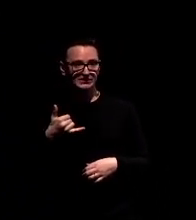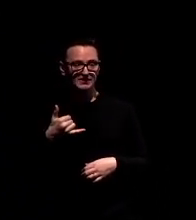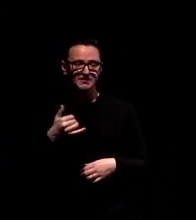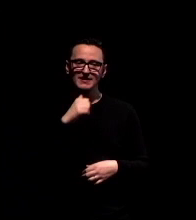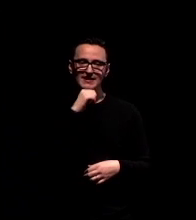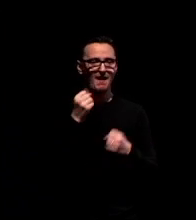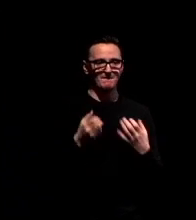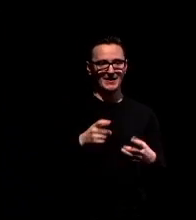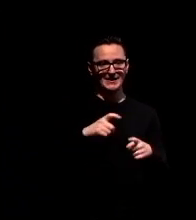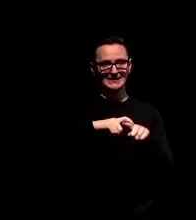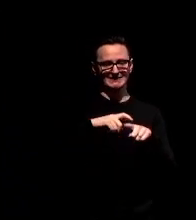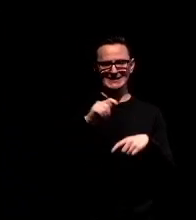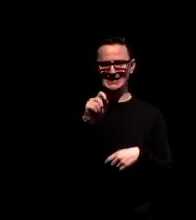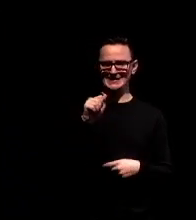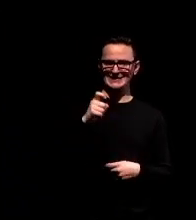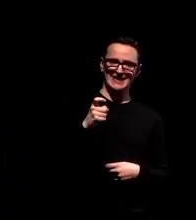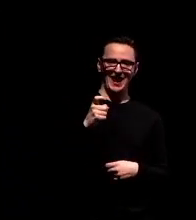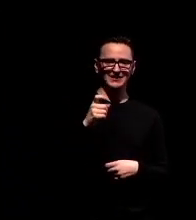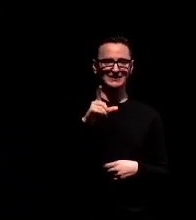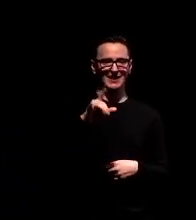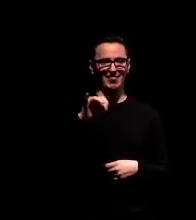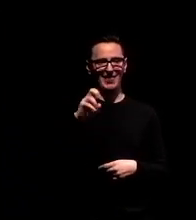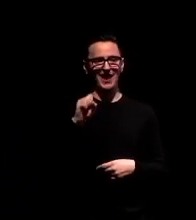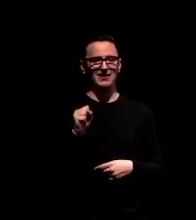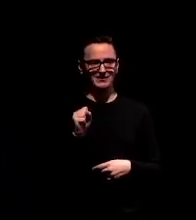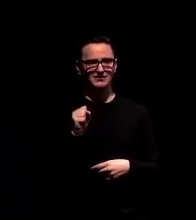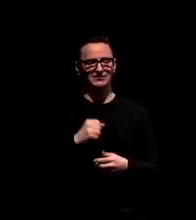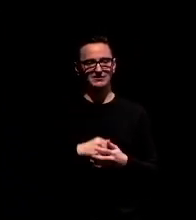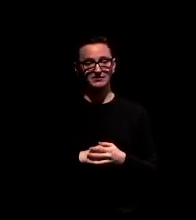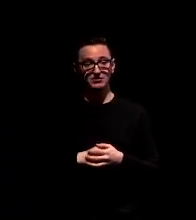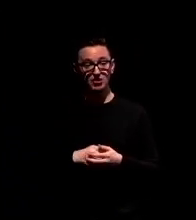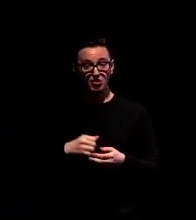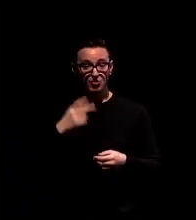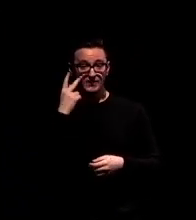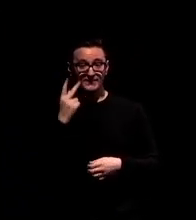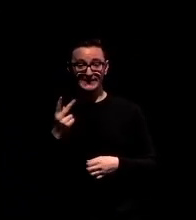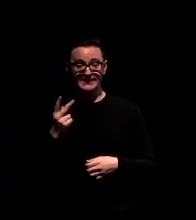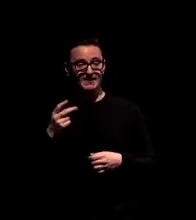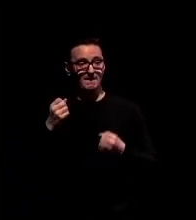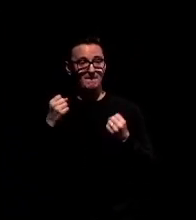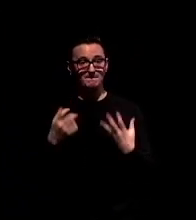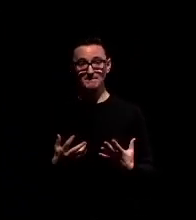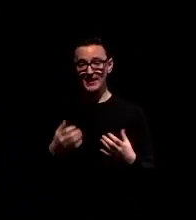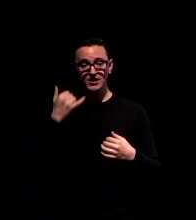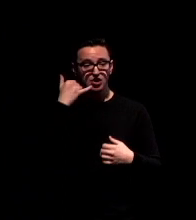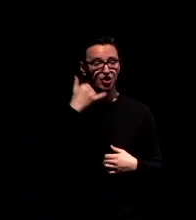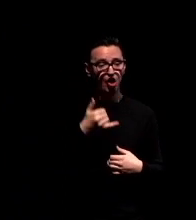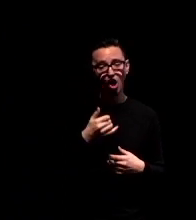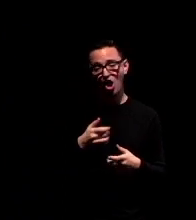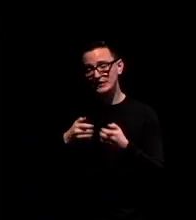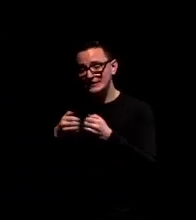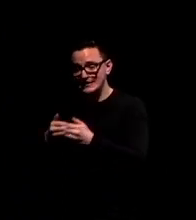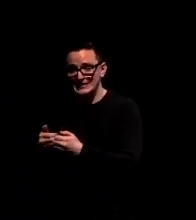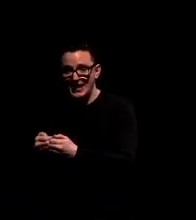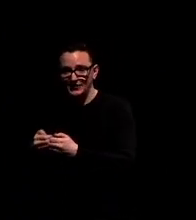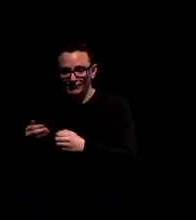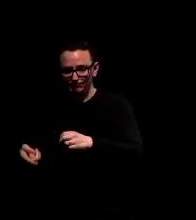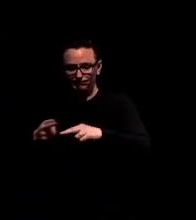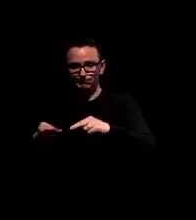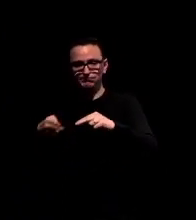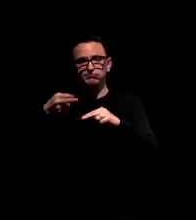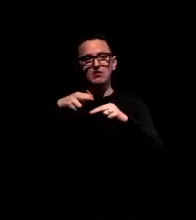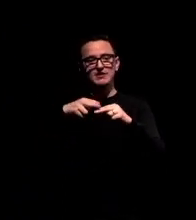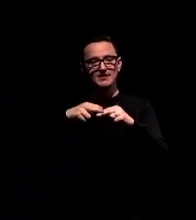that funding to actually expand that. And we have seen the calls and texts go up to 988. And again, this is a way to have a mental